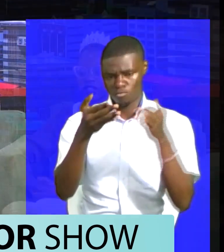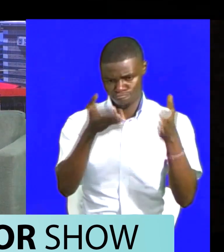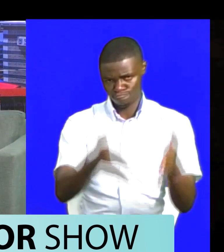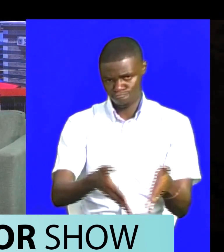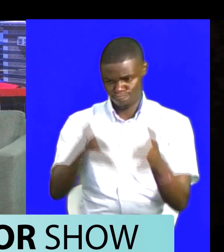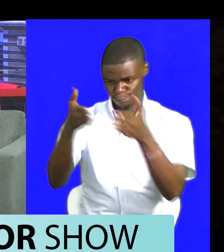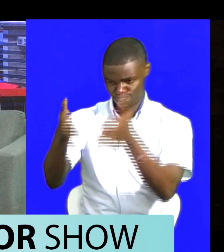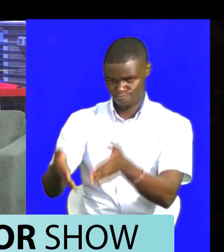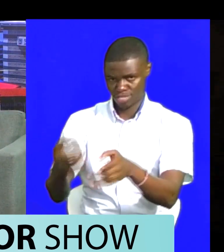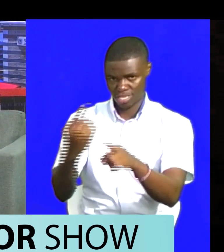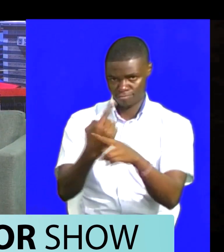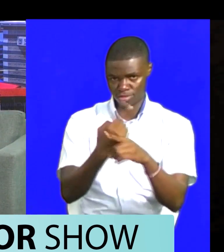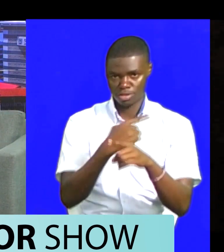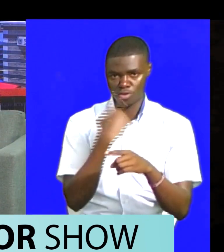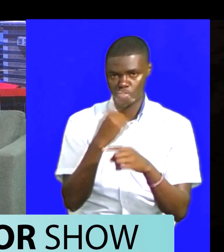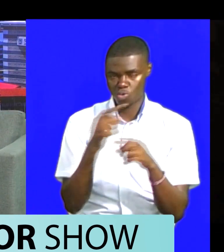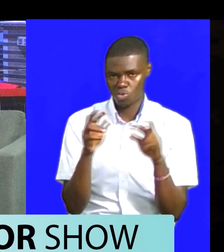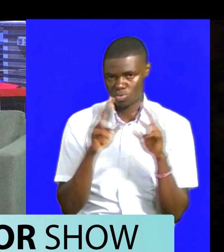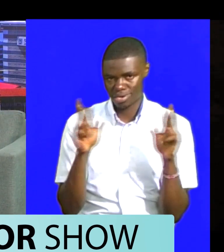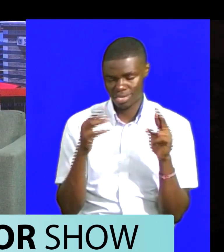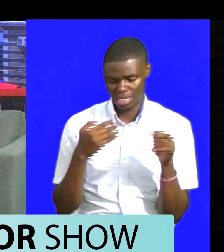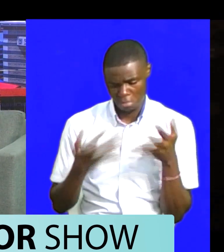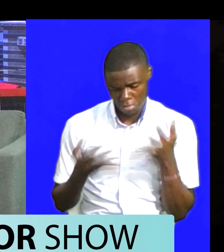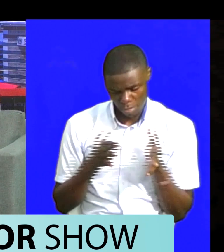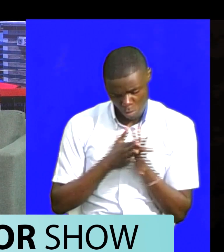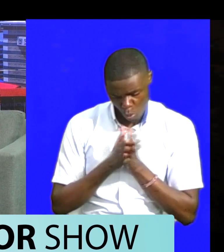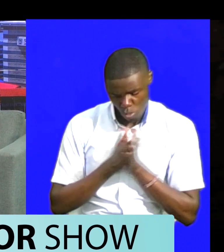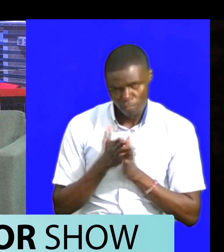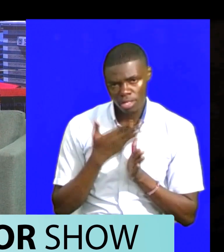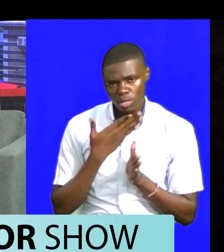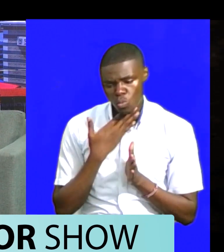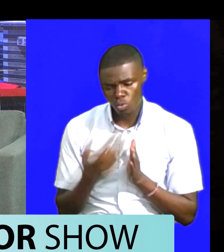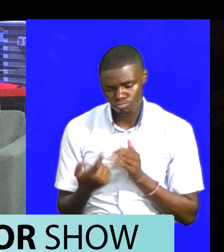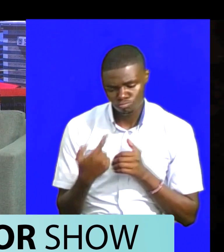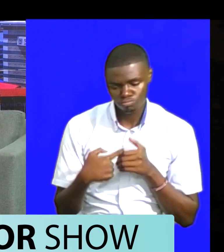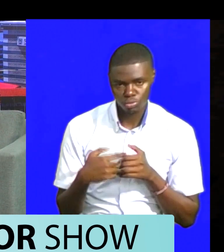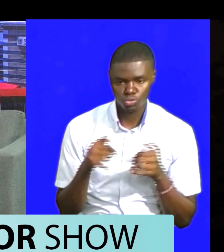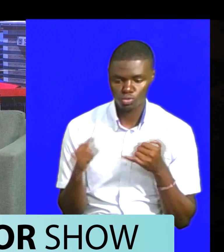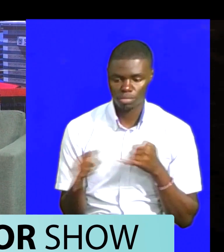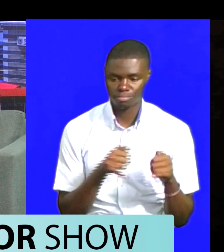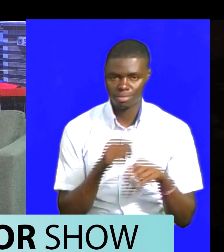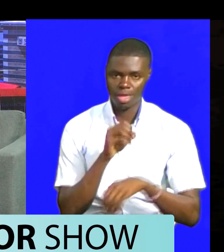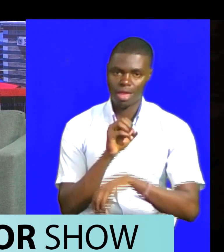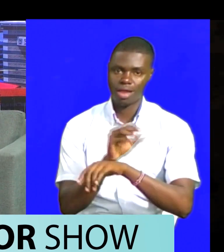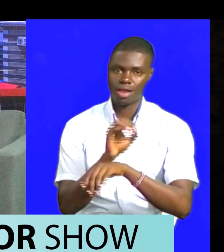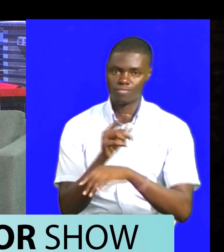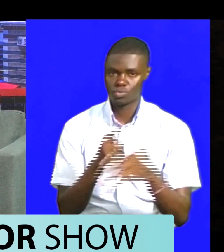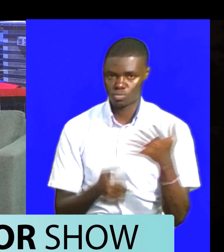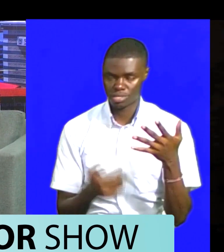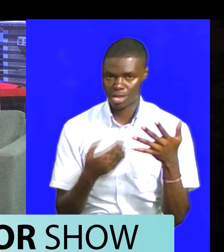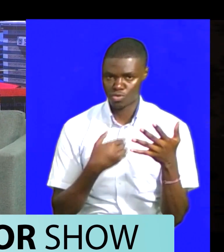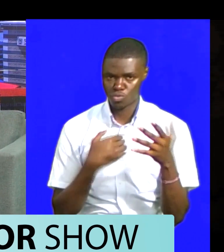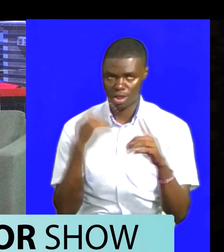person who is willing, or maybe is motivated to join modeling, my advice is to have